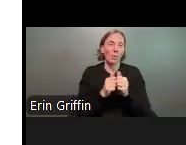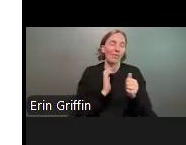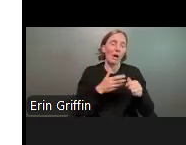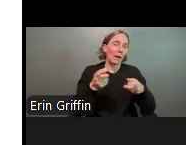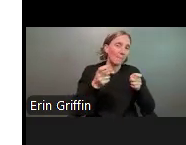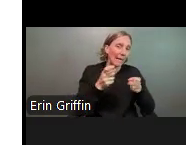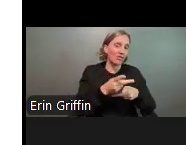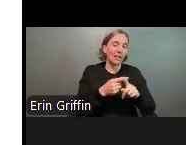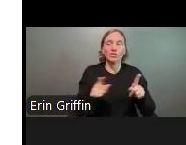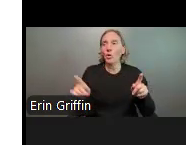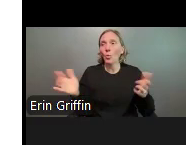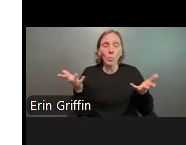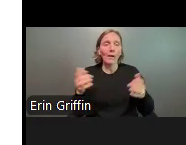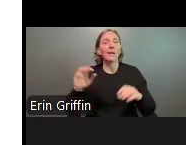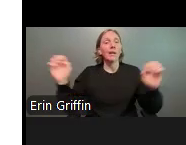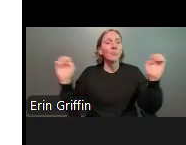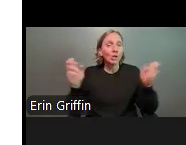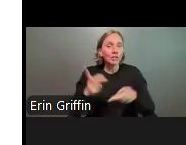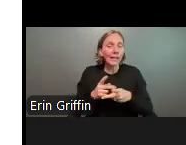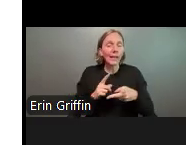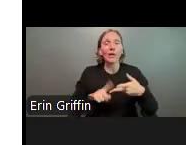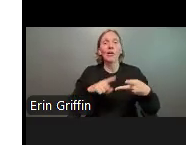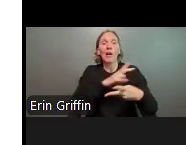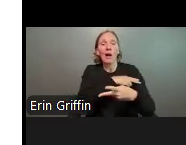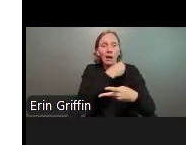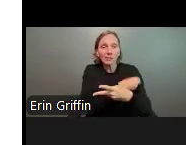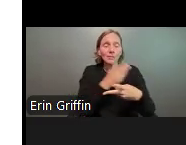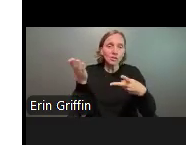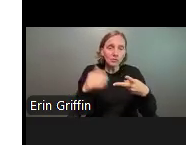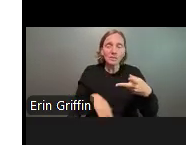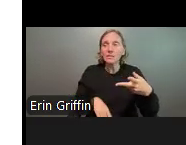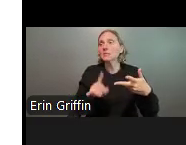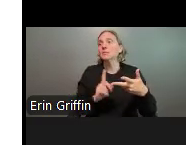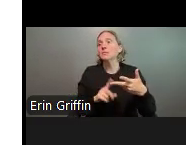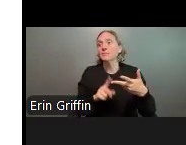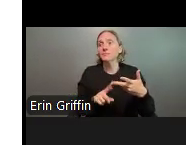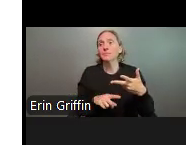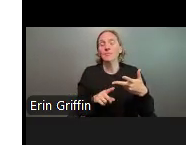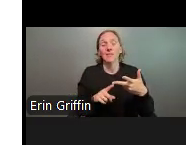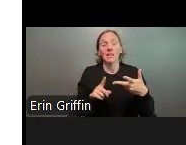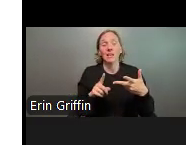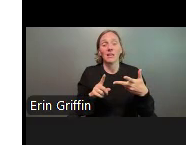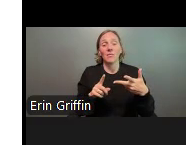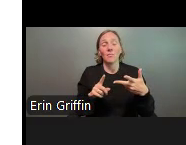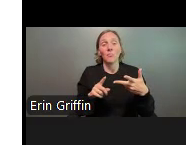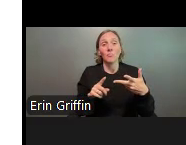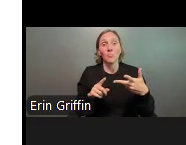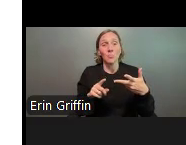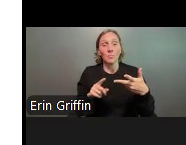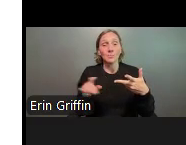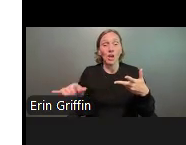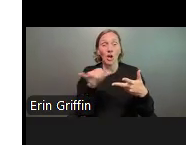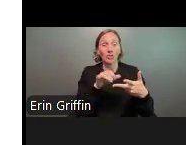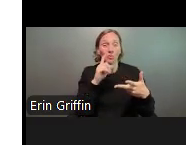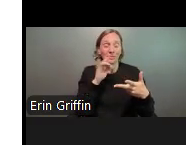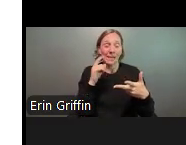like emergency care and hospitalization services. And they mirror the typical design